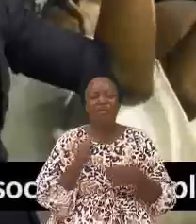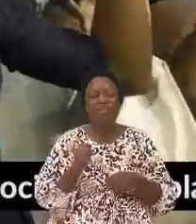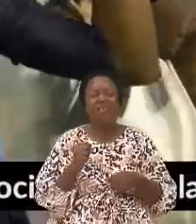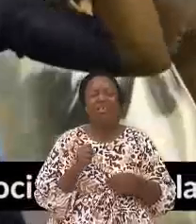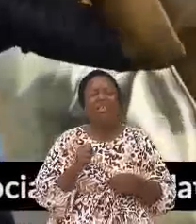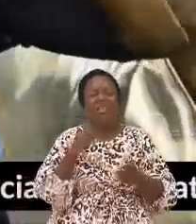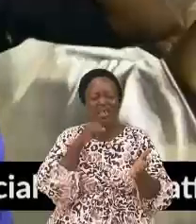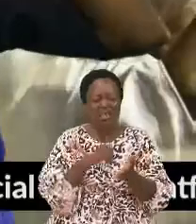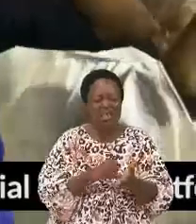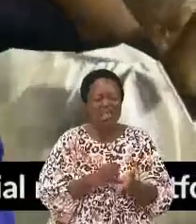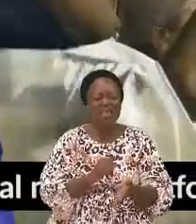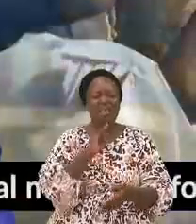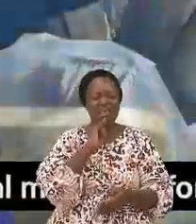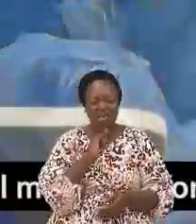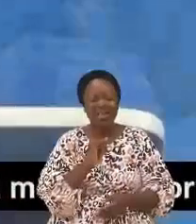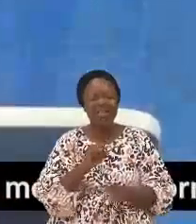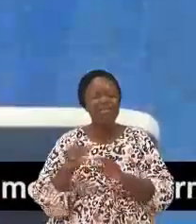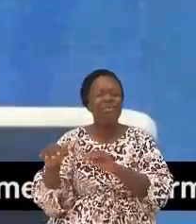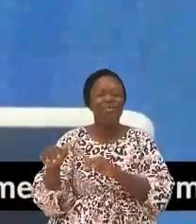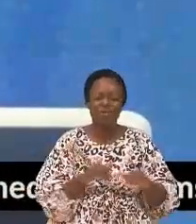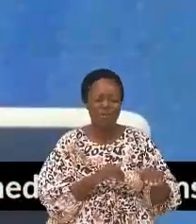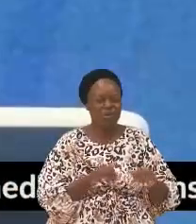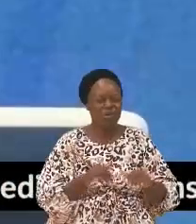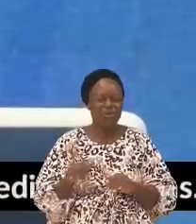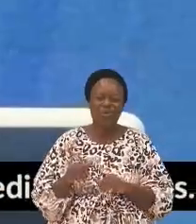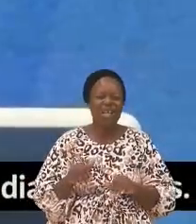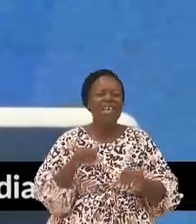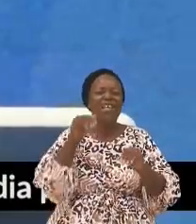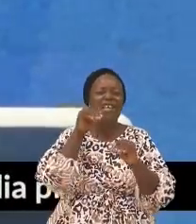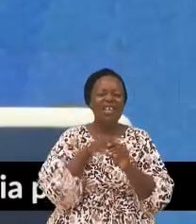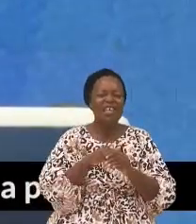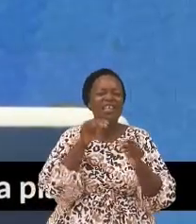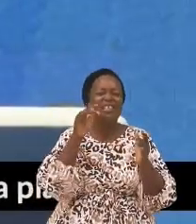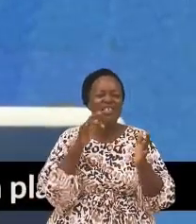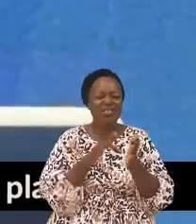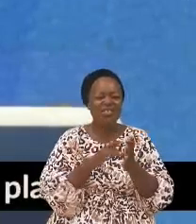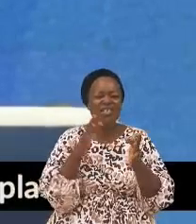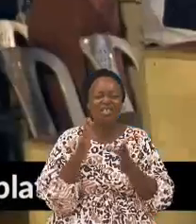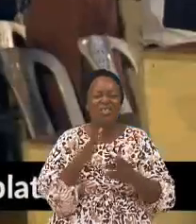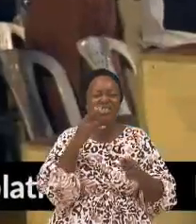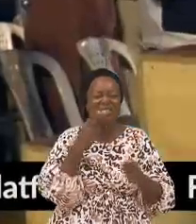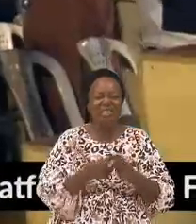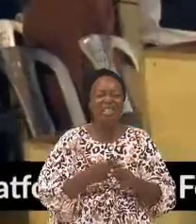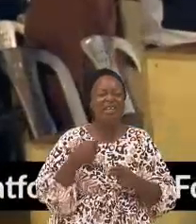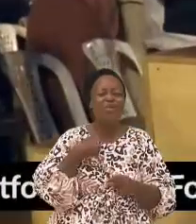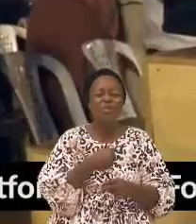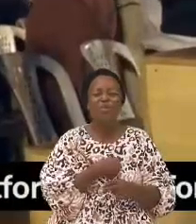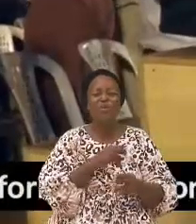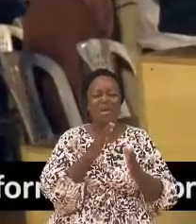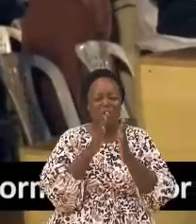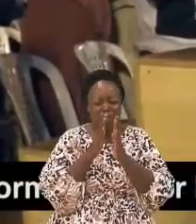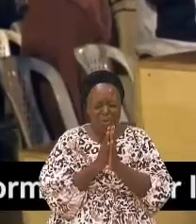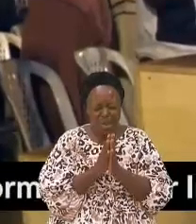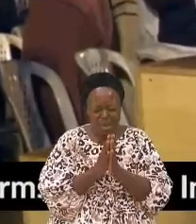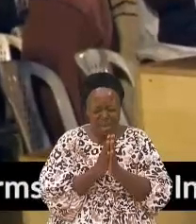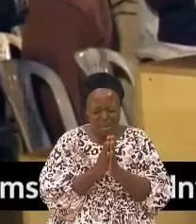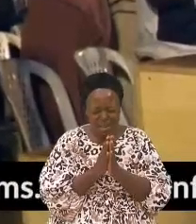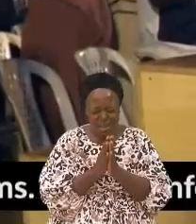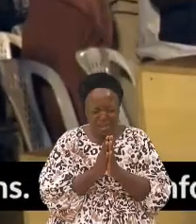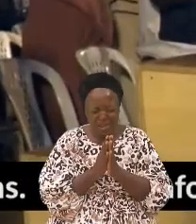It is confirmed in our lives. It is done. In